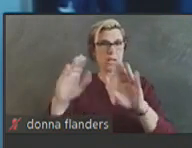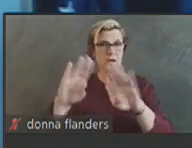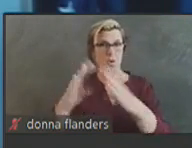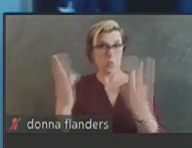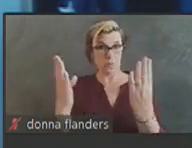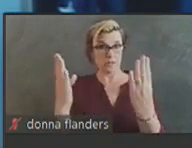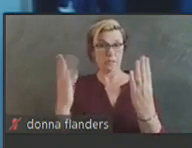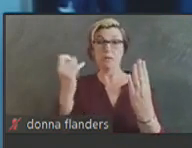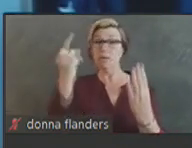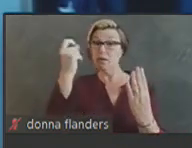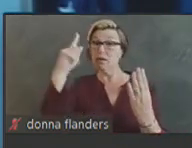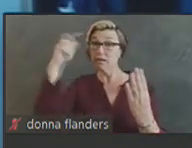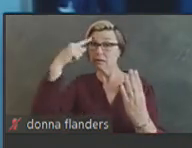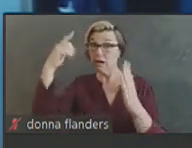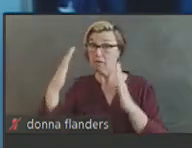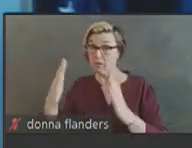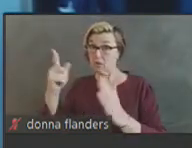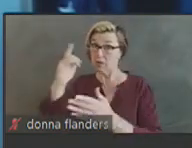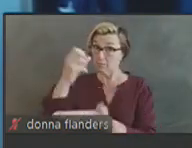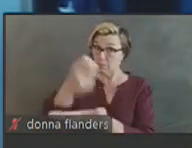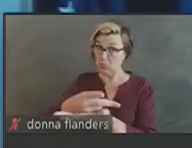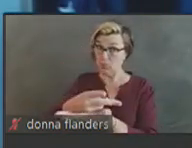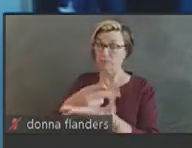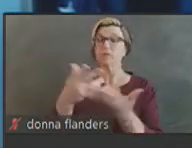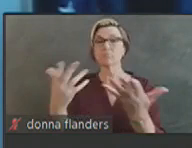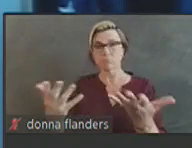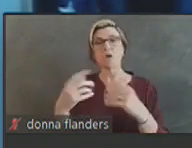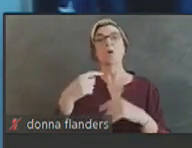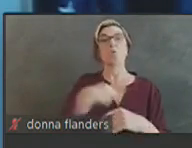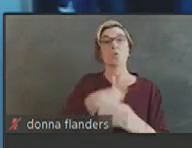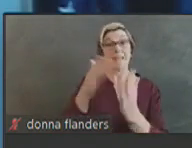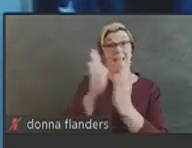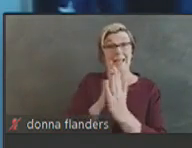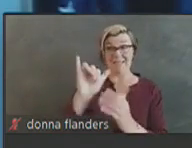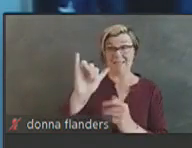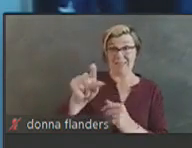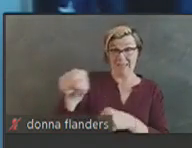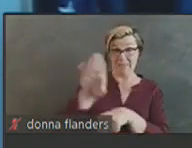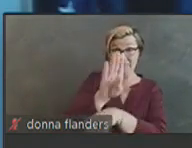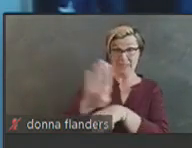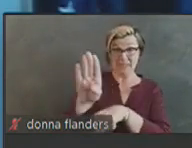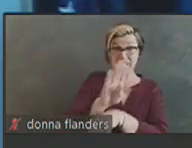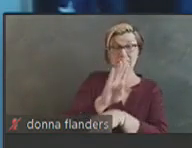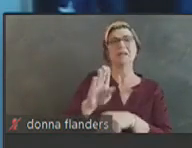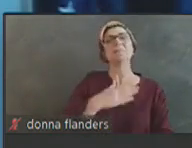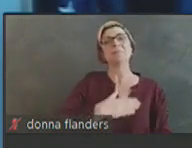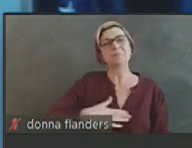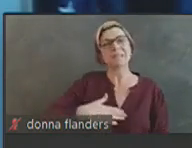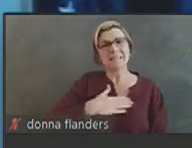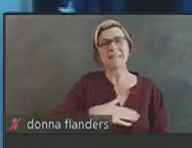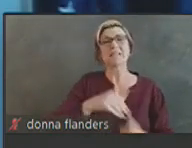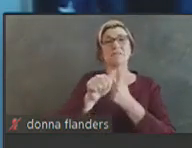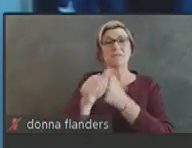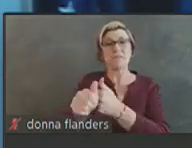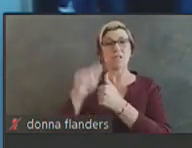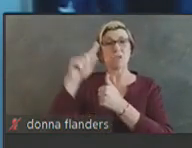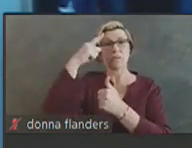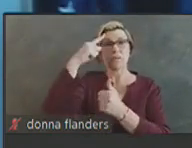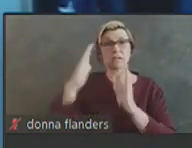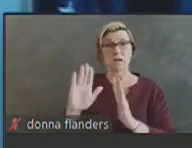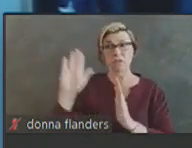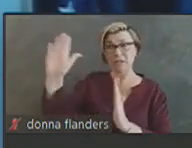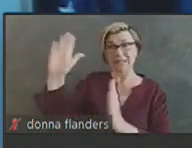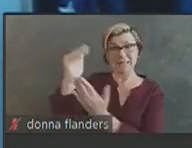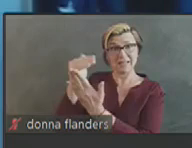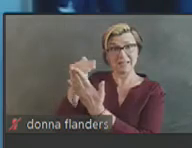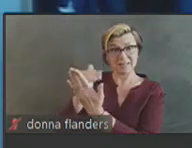that those business owners and those employees follow the directions outlined in the governor's office, but we ask them